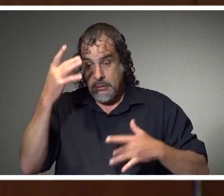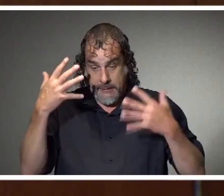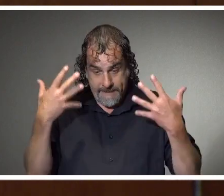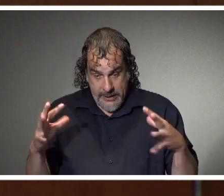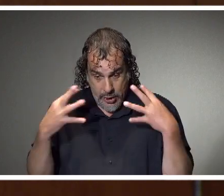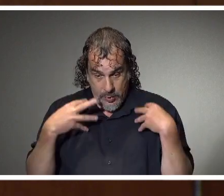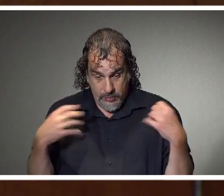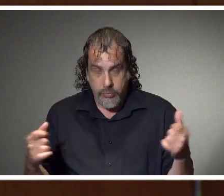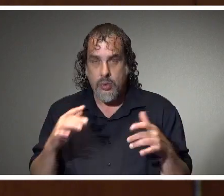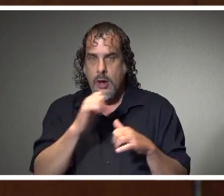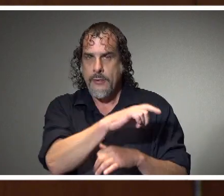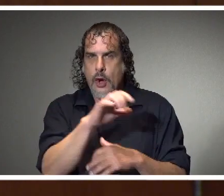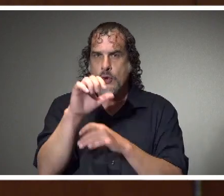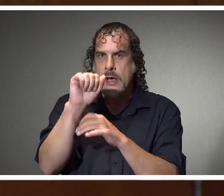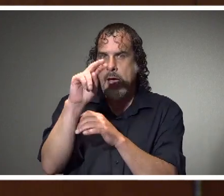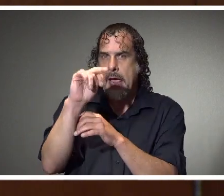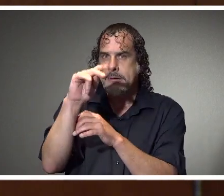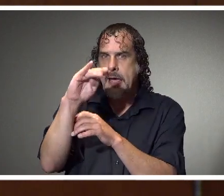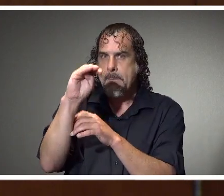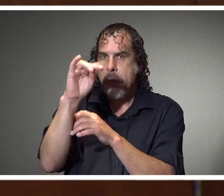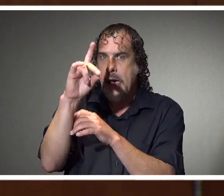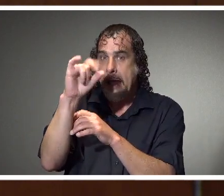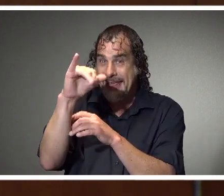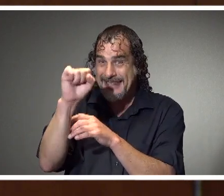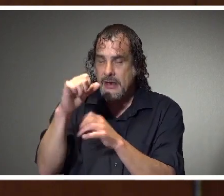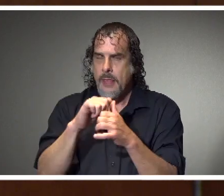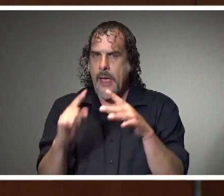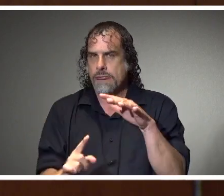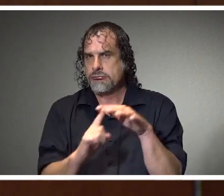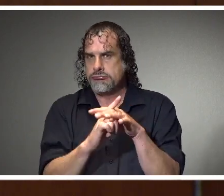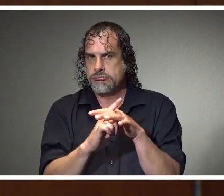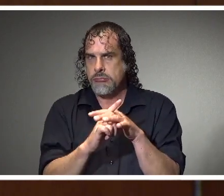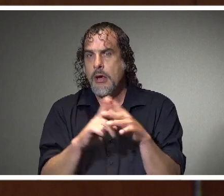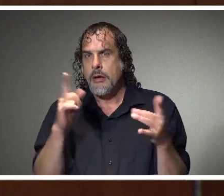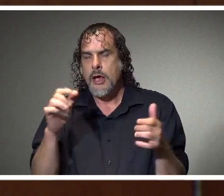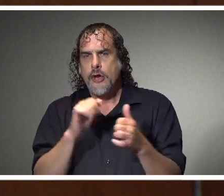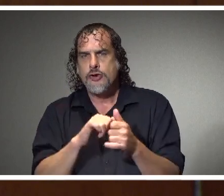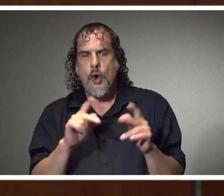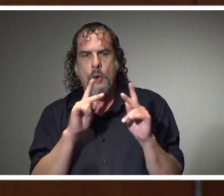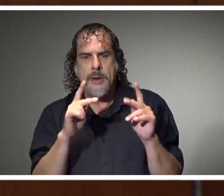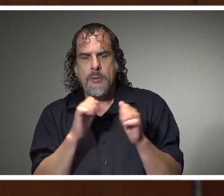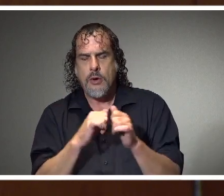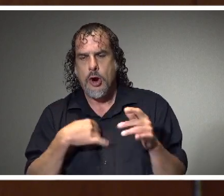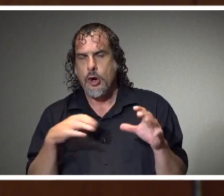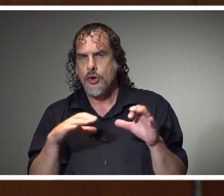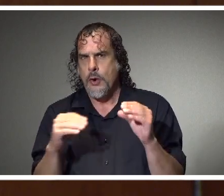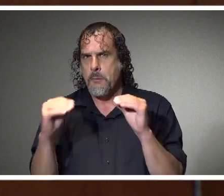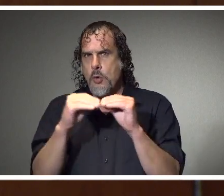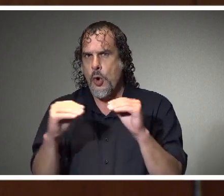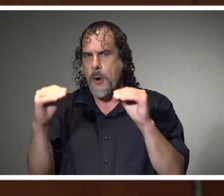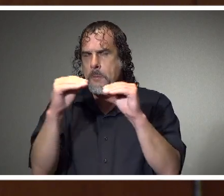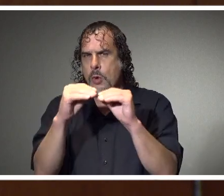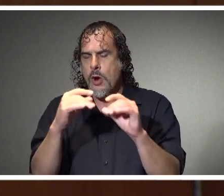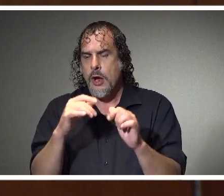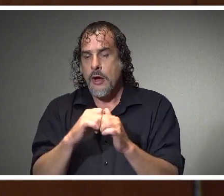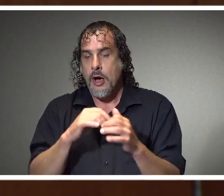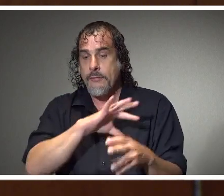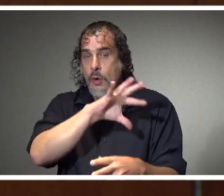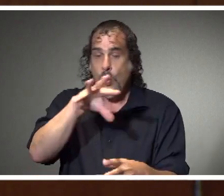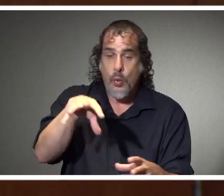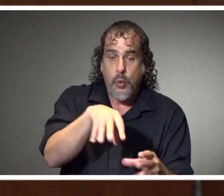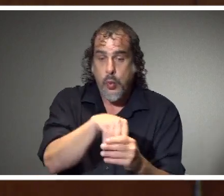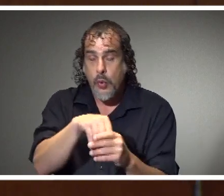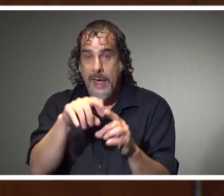resolved. And so it's really a marker of prior infection, but it's been something that people are doing more and more. And so of the total number of